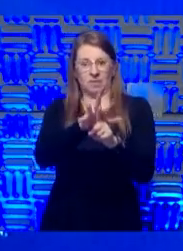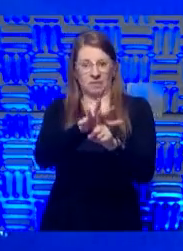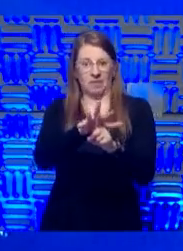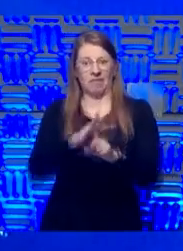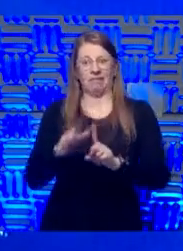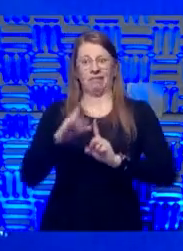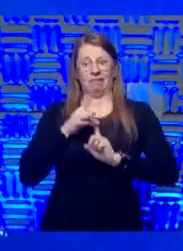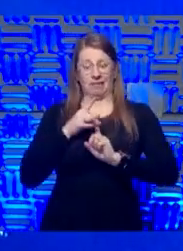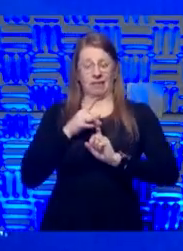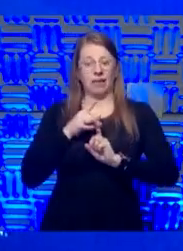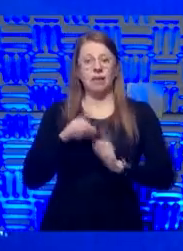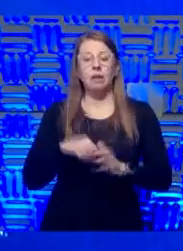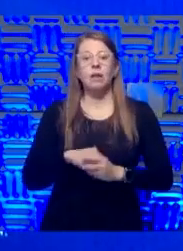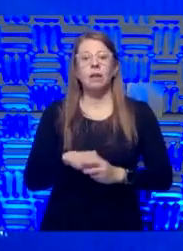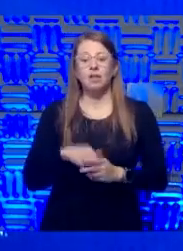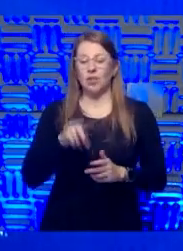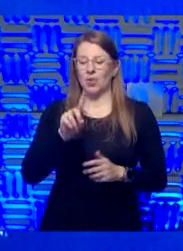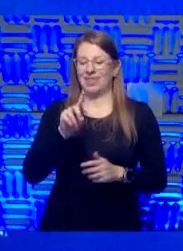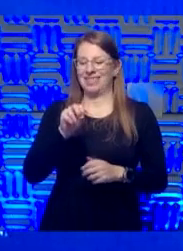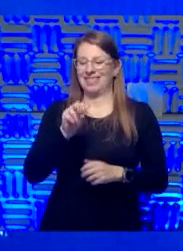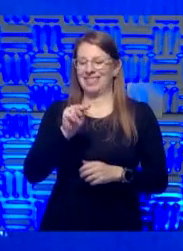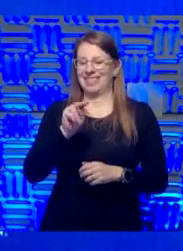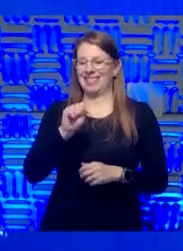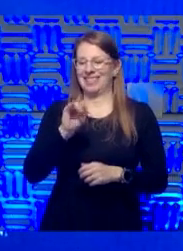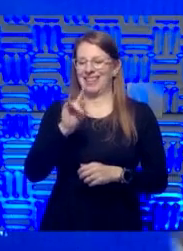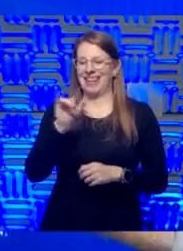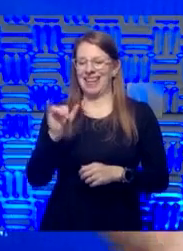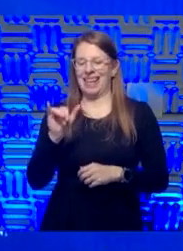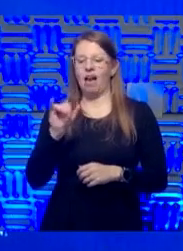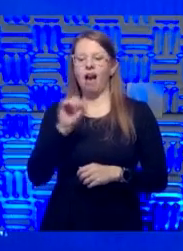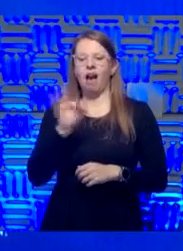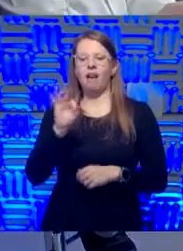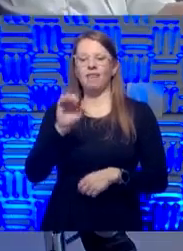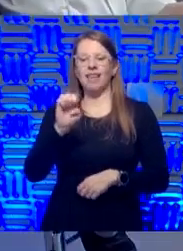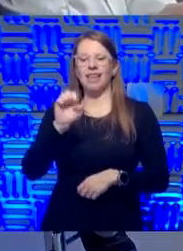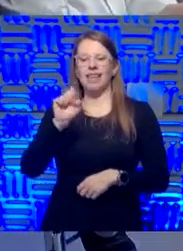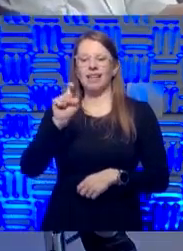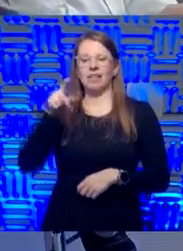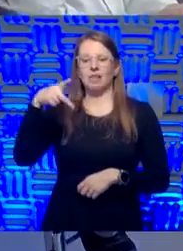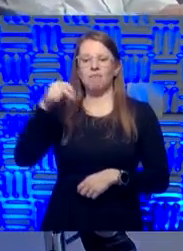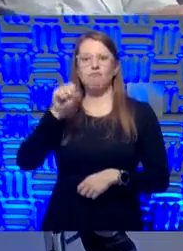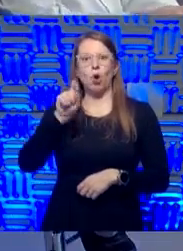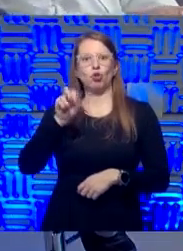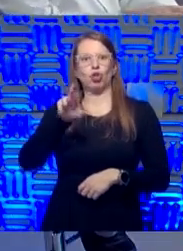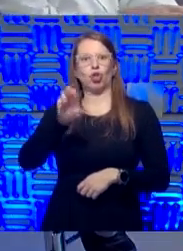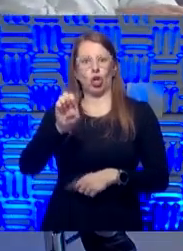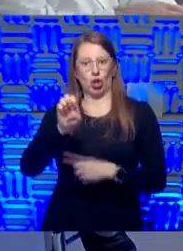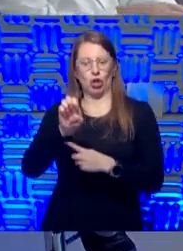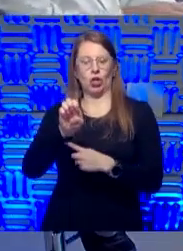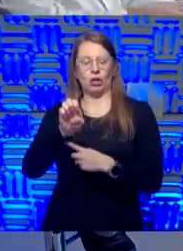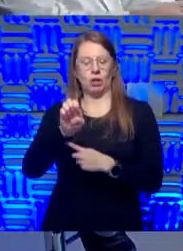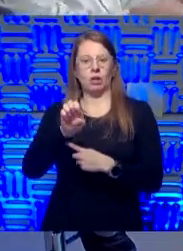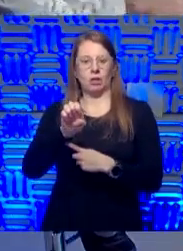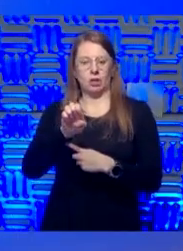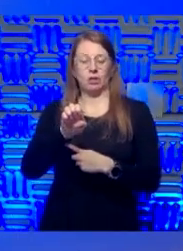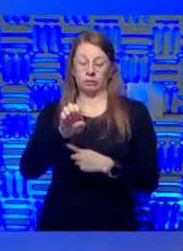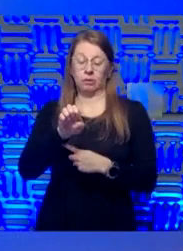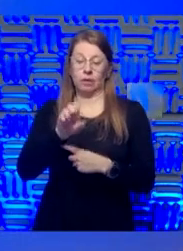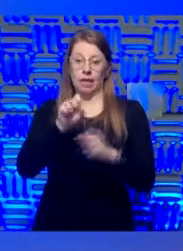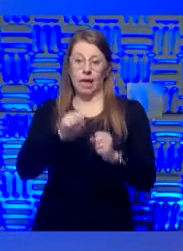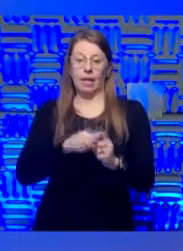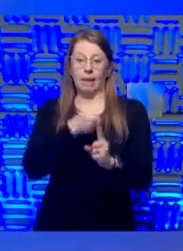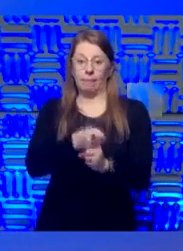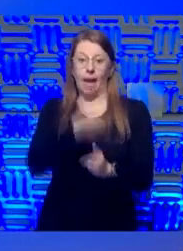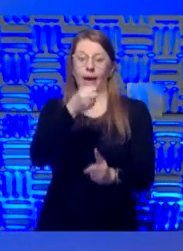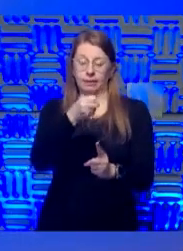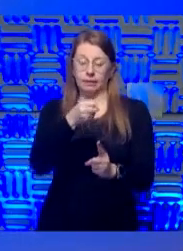think that density of exposure and how much exposure you have it plays a real impact on how this acts. Yeah, absolutely. And that goes to what we've talked